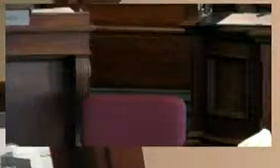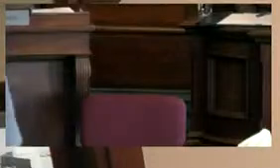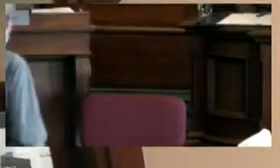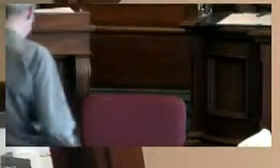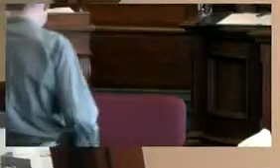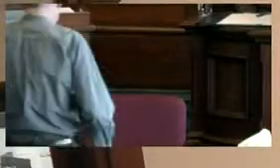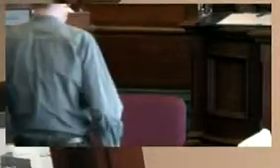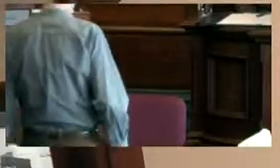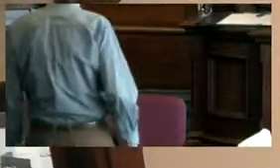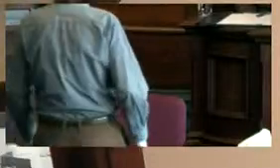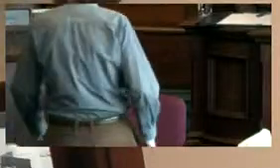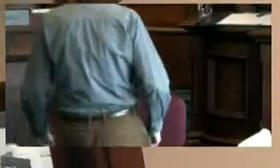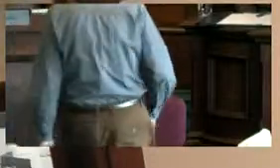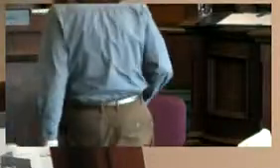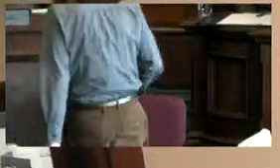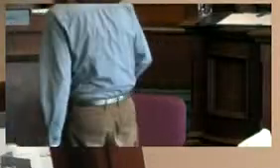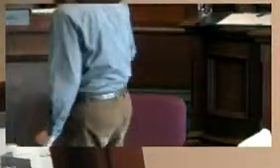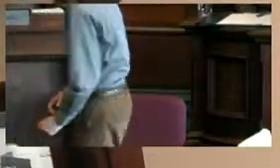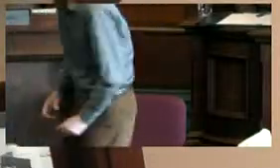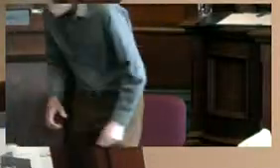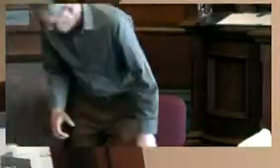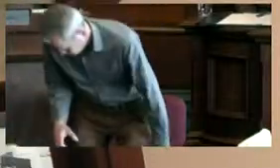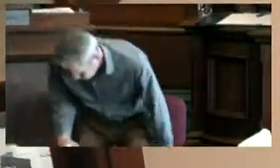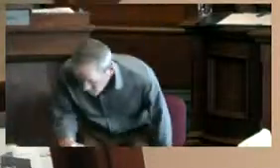Yes, thank you, Chair Patterson. So